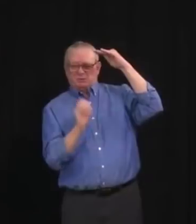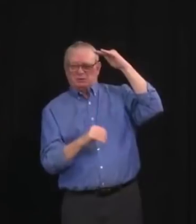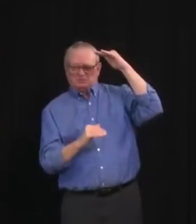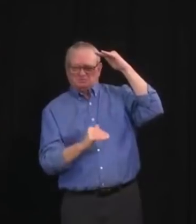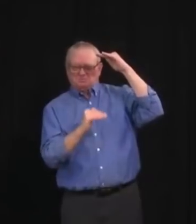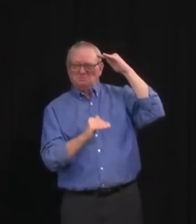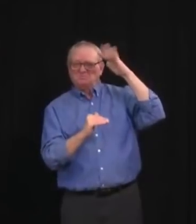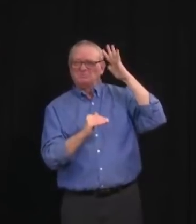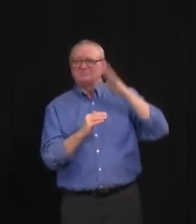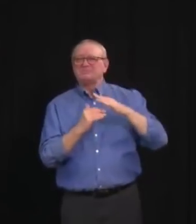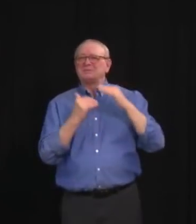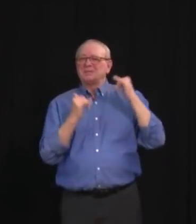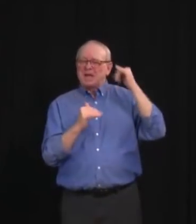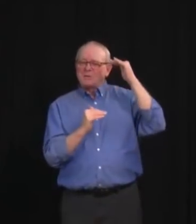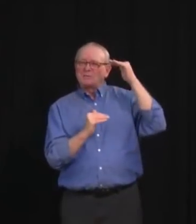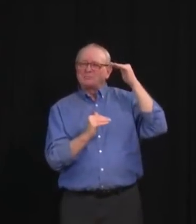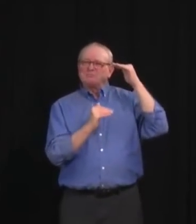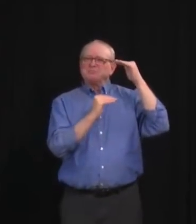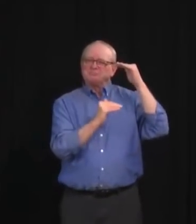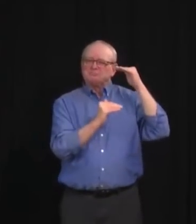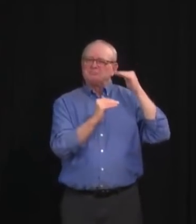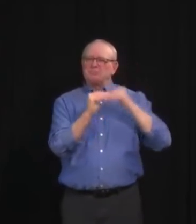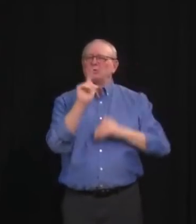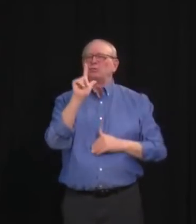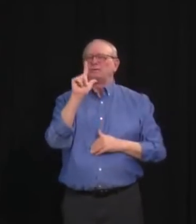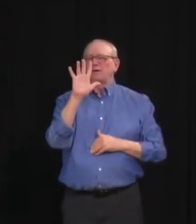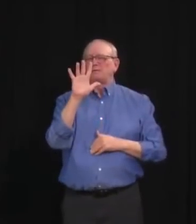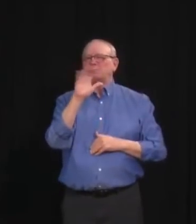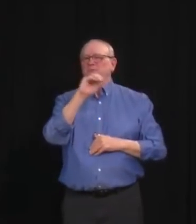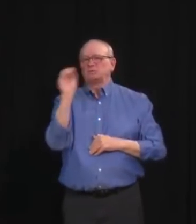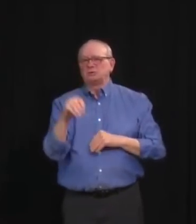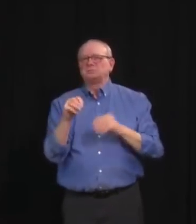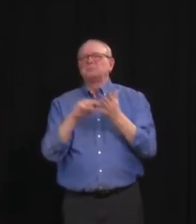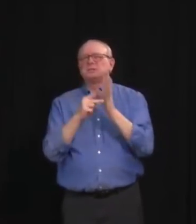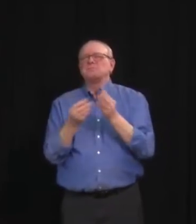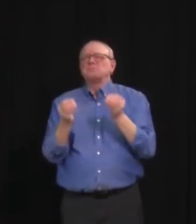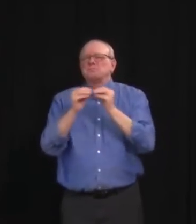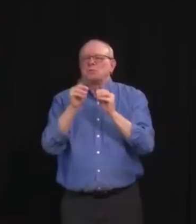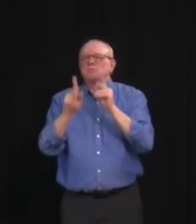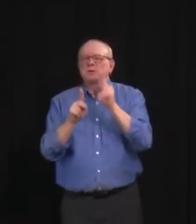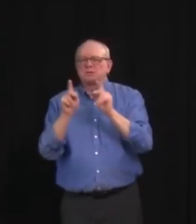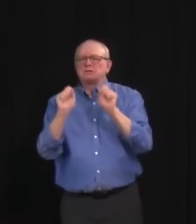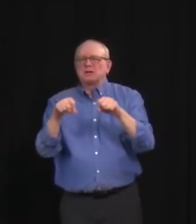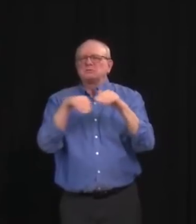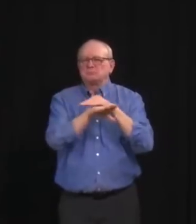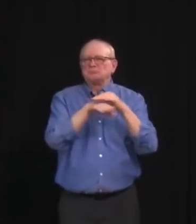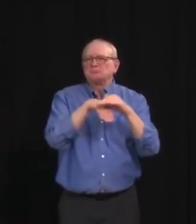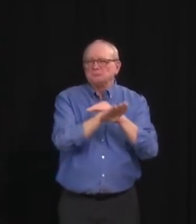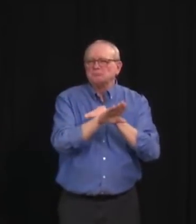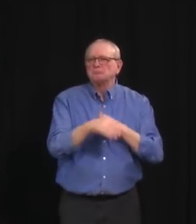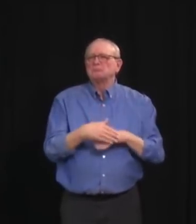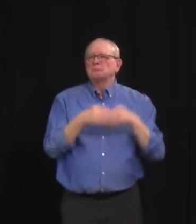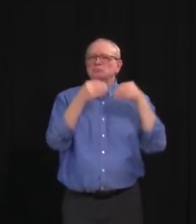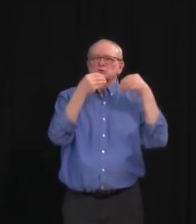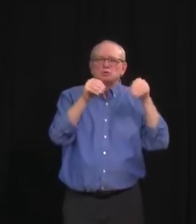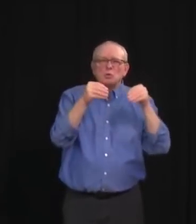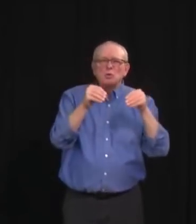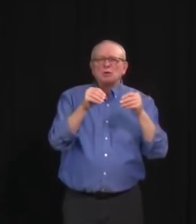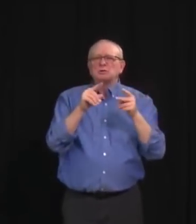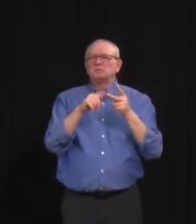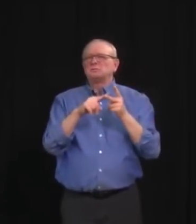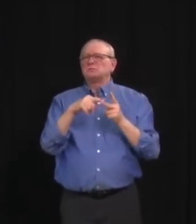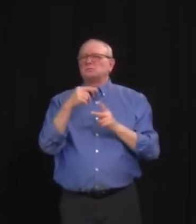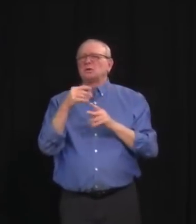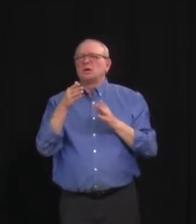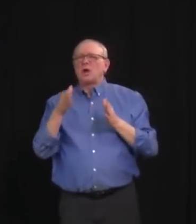change applies as well to individual stores as well as the common areas like hallways and food courts. Starting today, we're